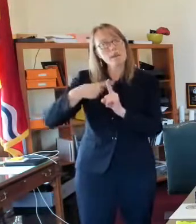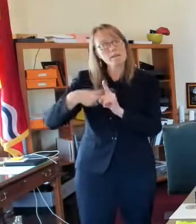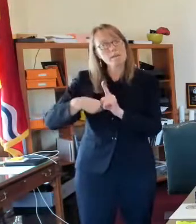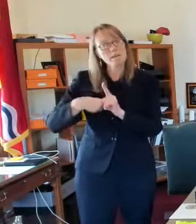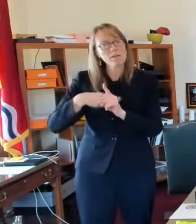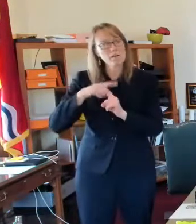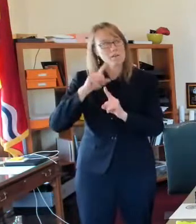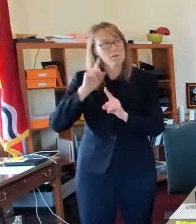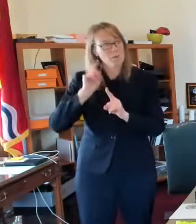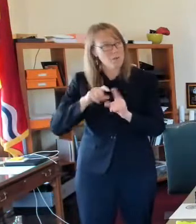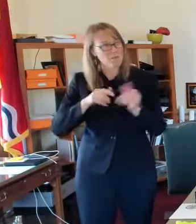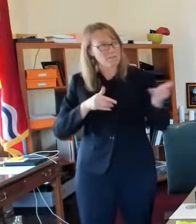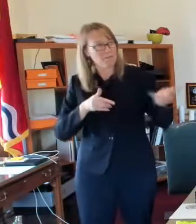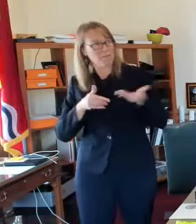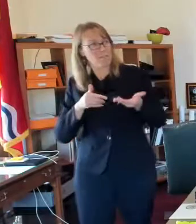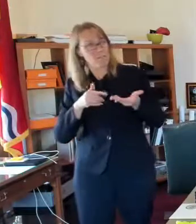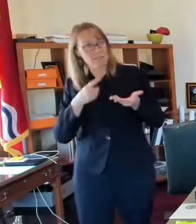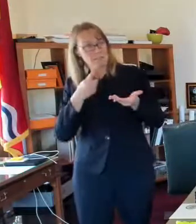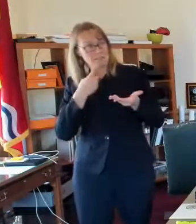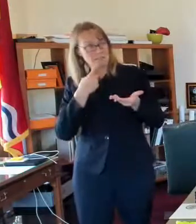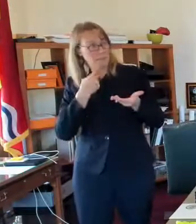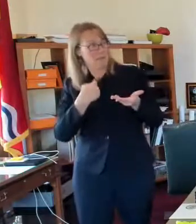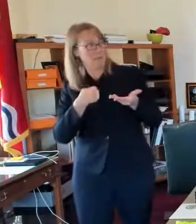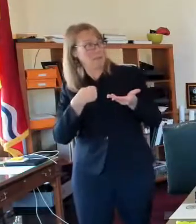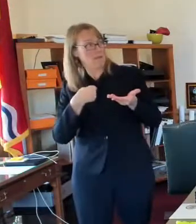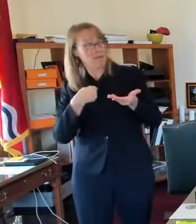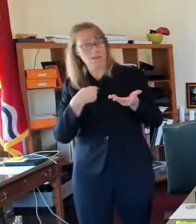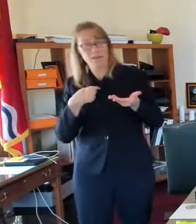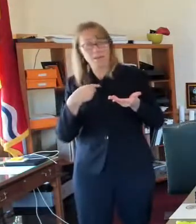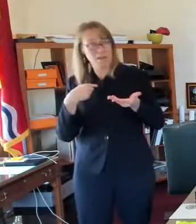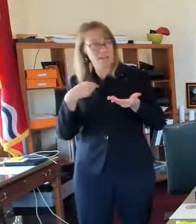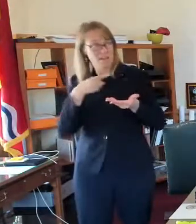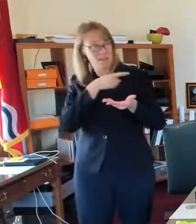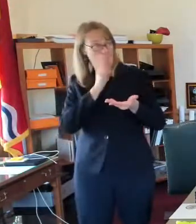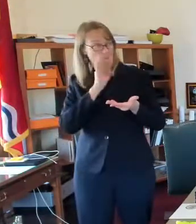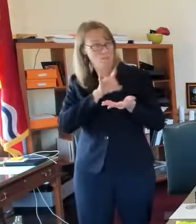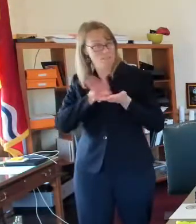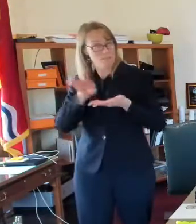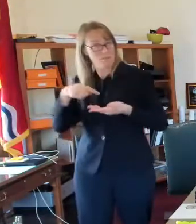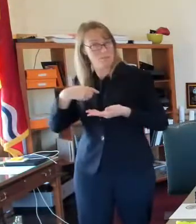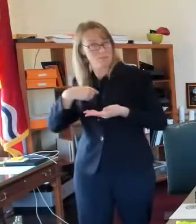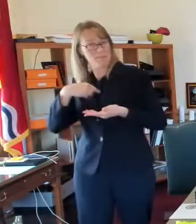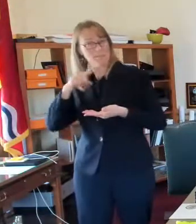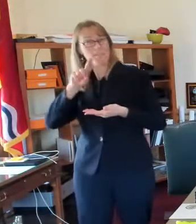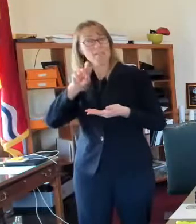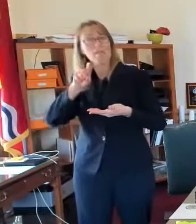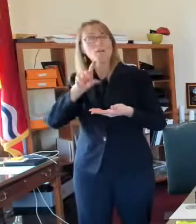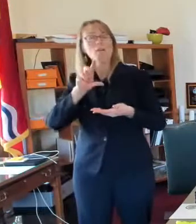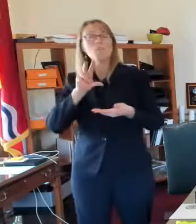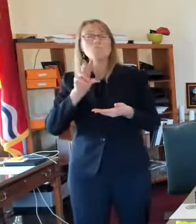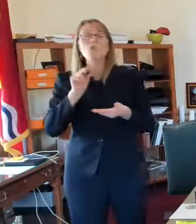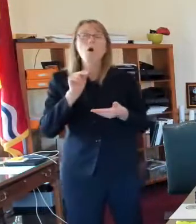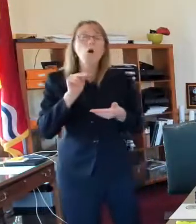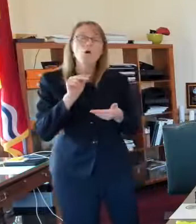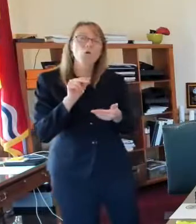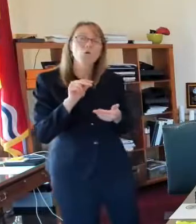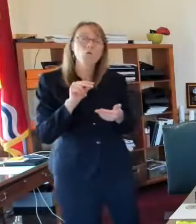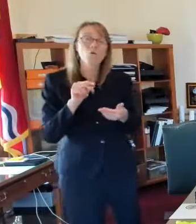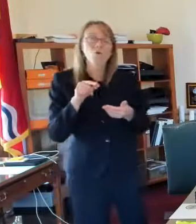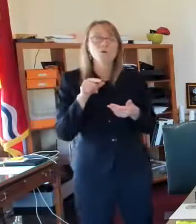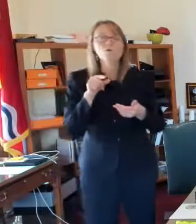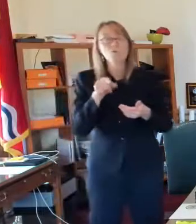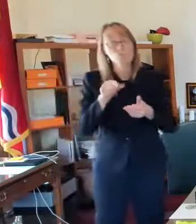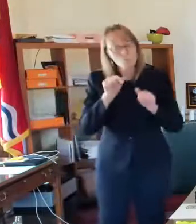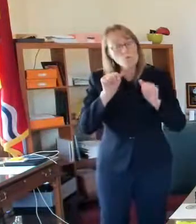facing eviction, although if you are, you move up on the list. But if you have been laid off because of